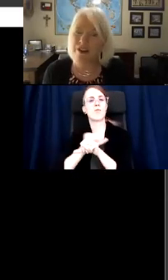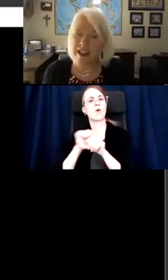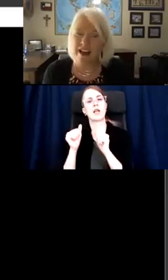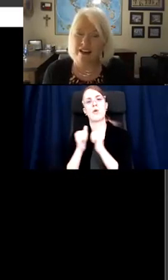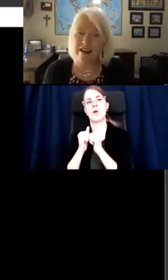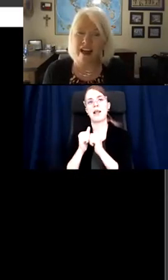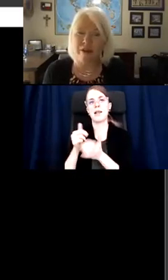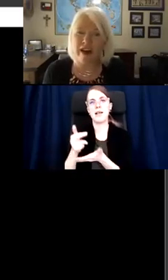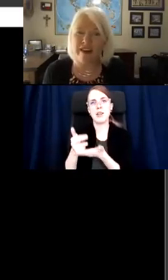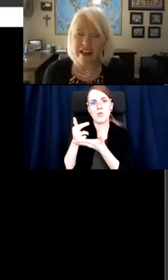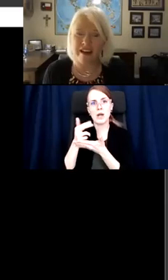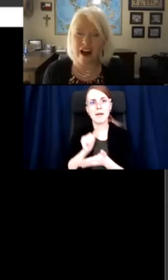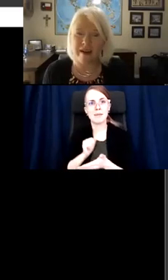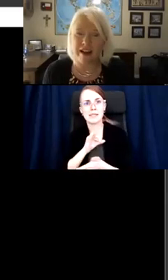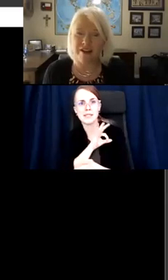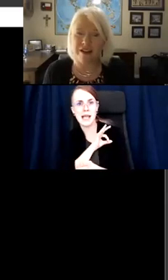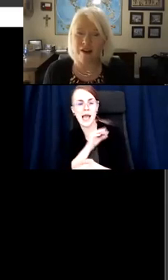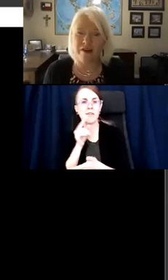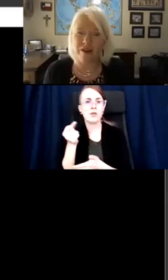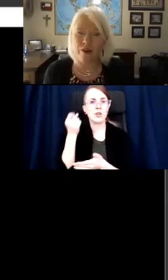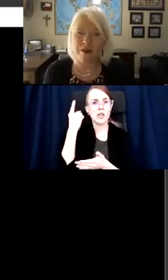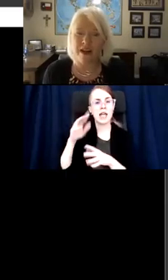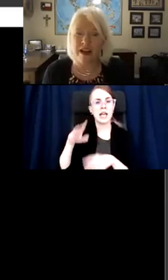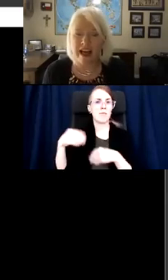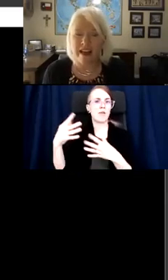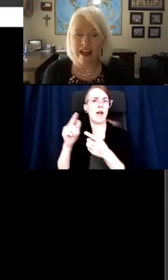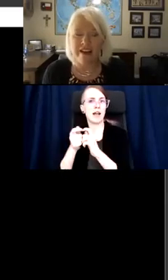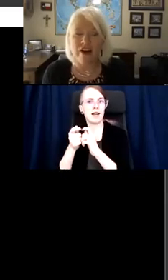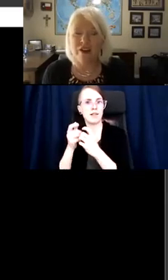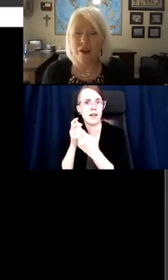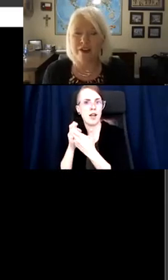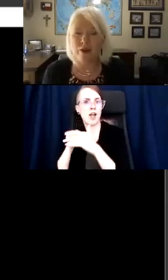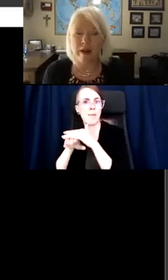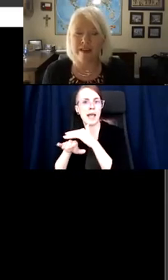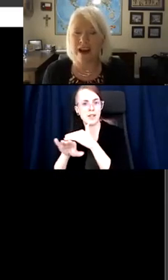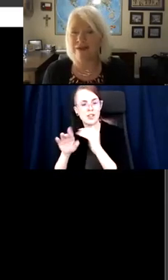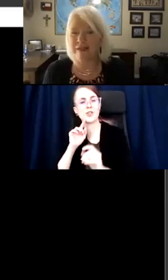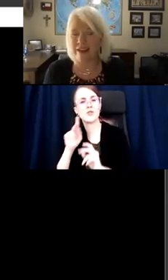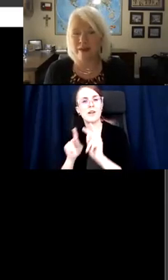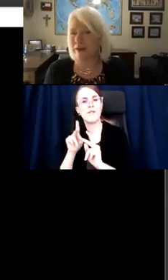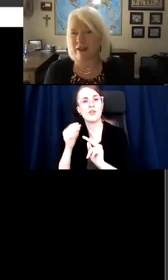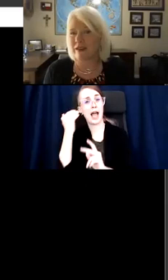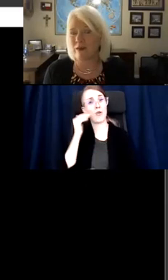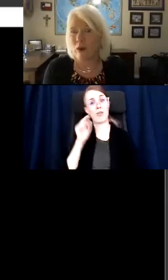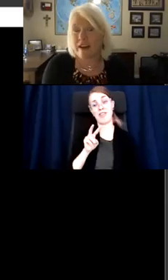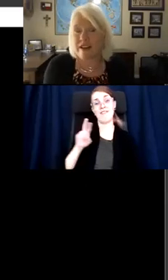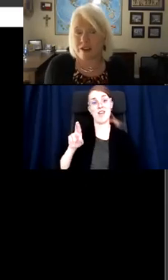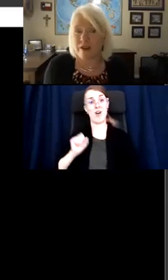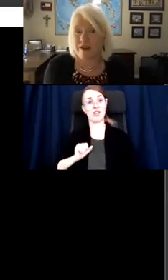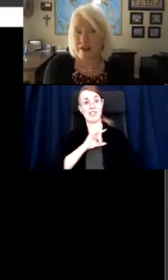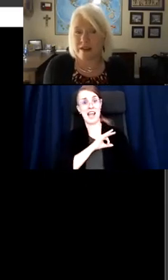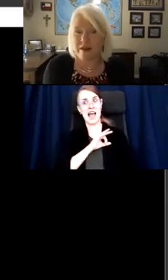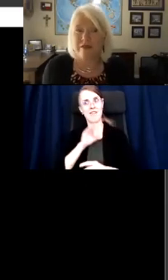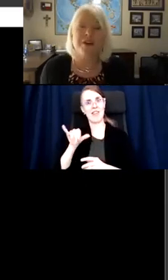to understand and provide the needed accommodations for individuals. And I know the vocational rehab staff, that's what they really want to